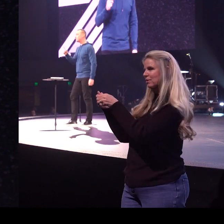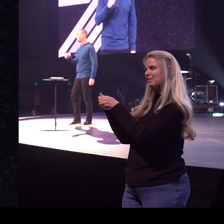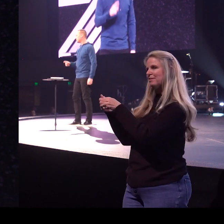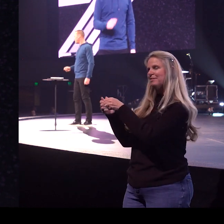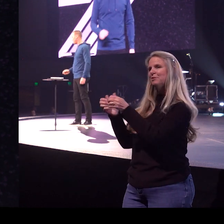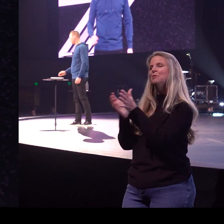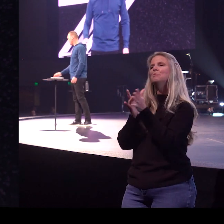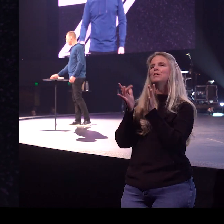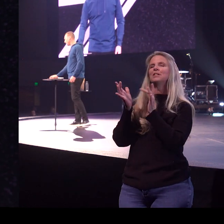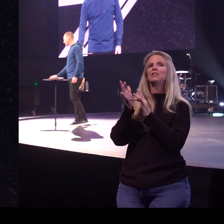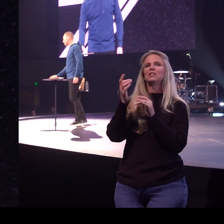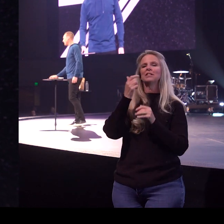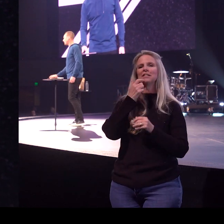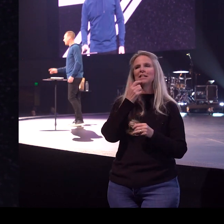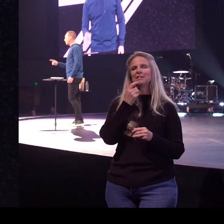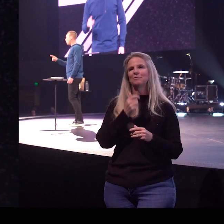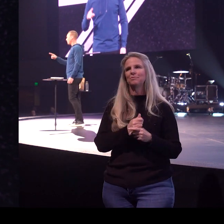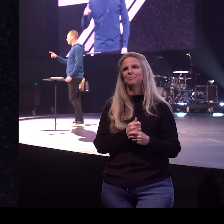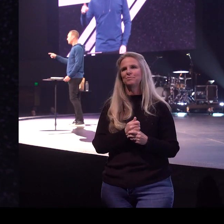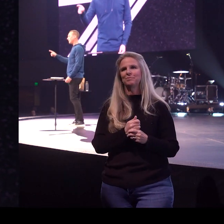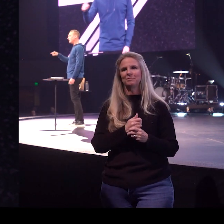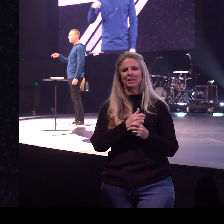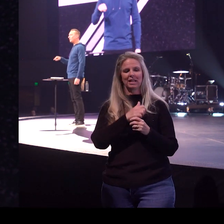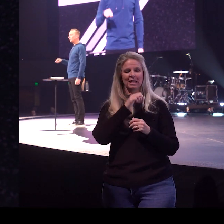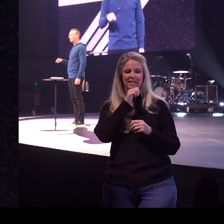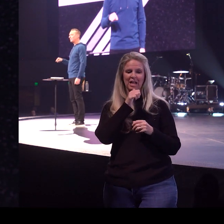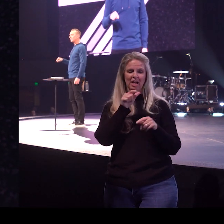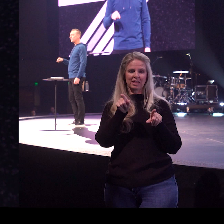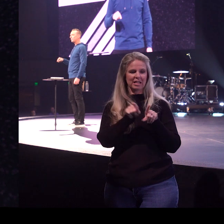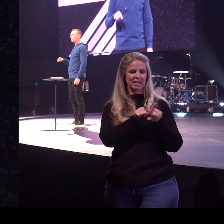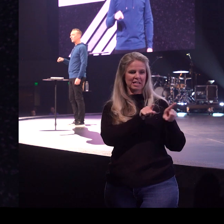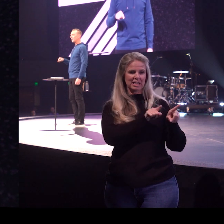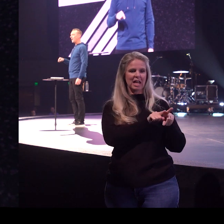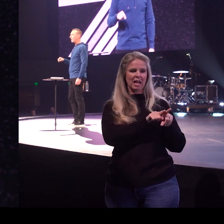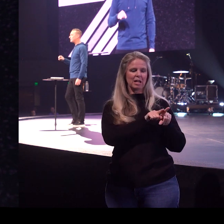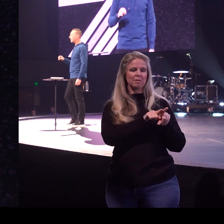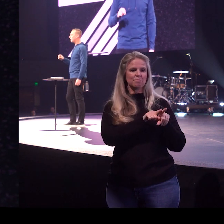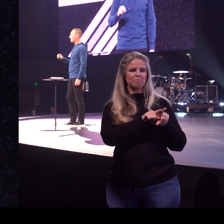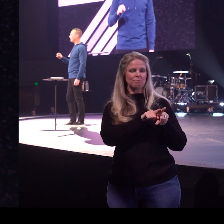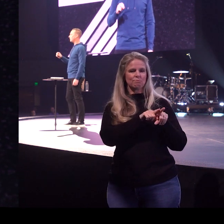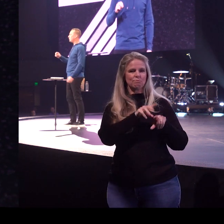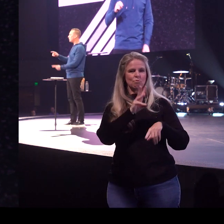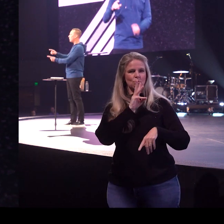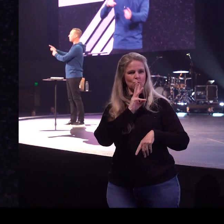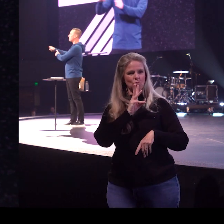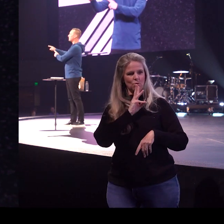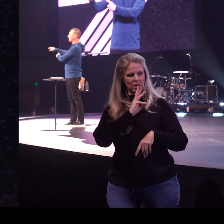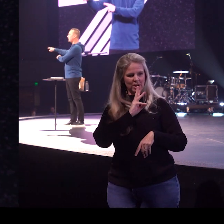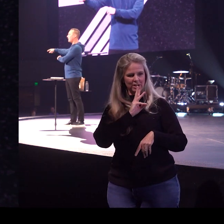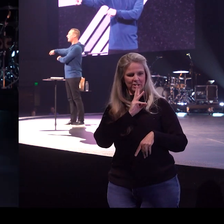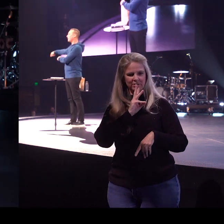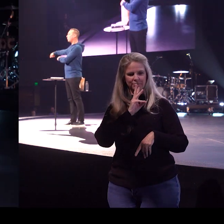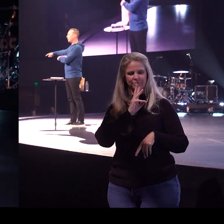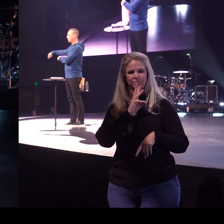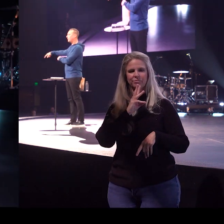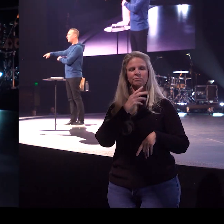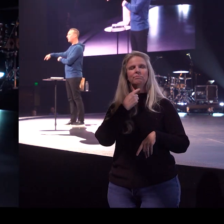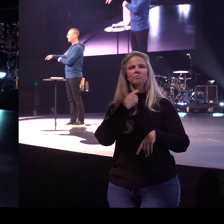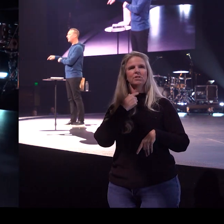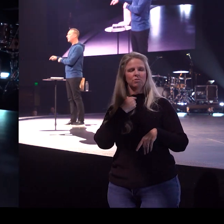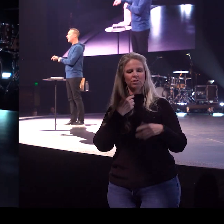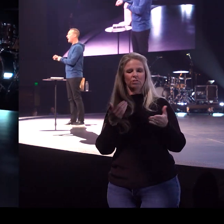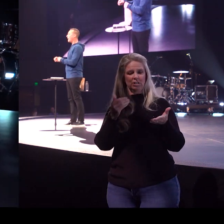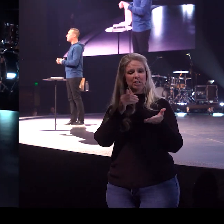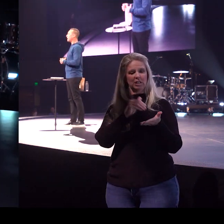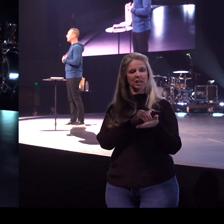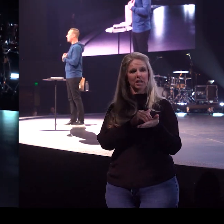And Jesus says this. He says, it's not the kind of water I'm talking about. I'm talking about, you can go thirsty getting that kind of water you came here